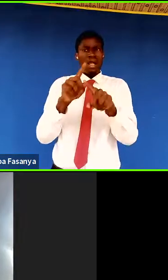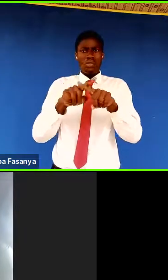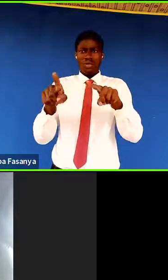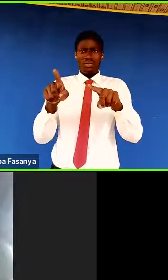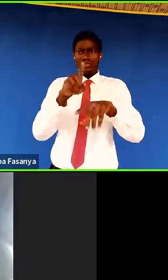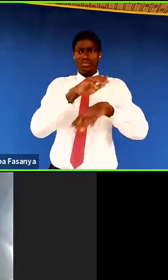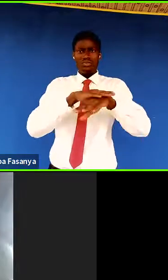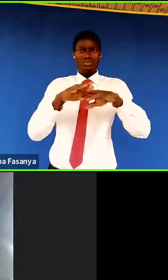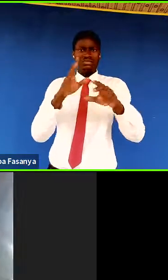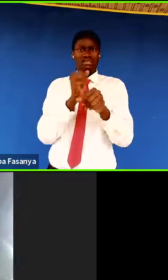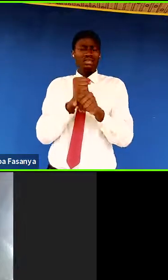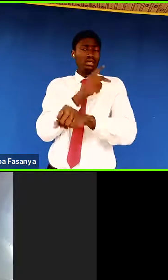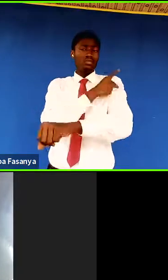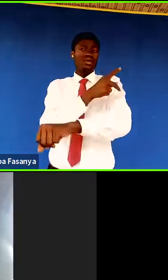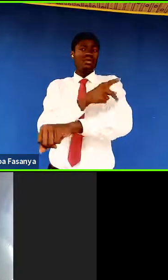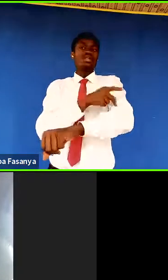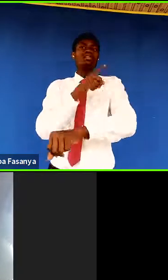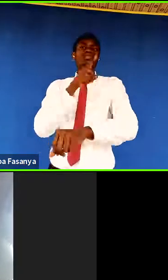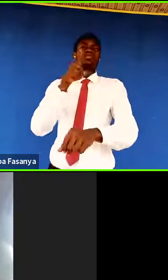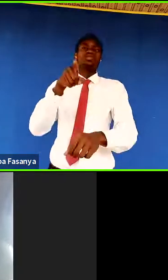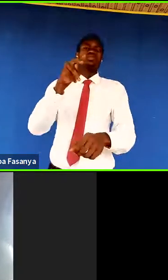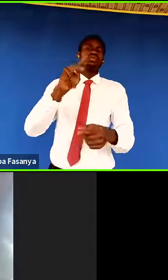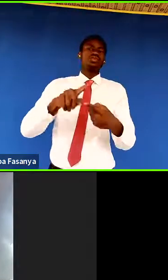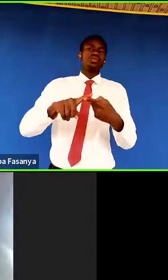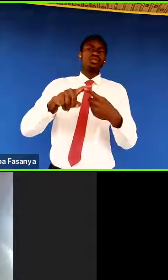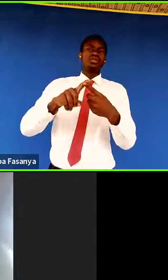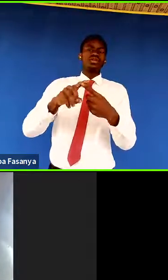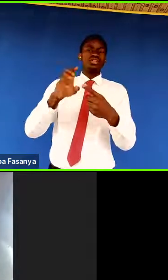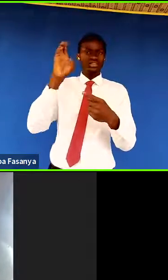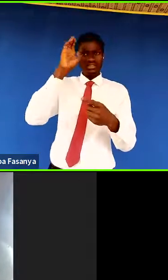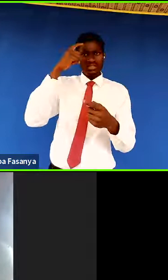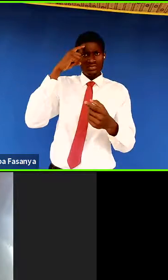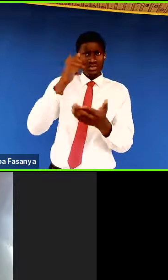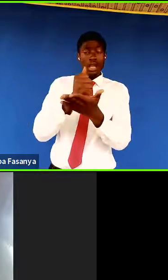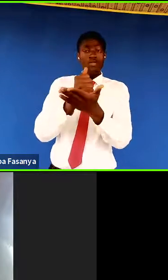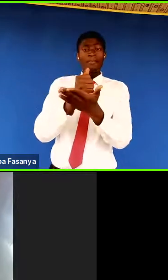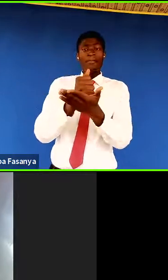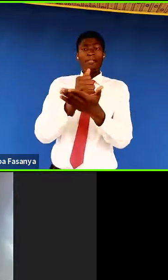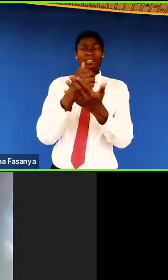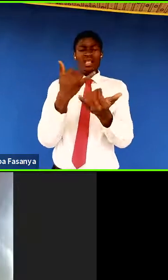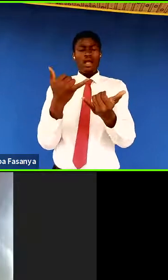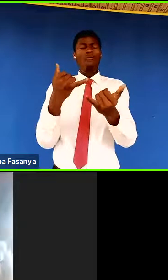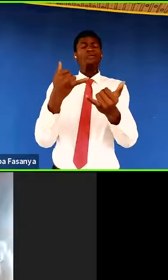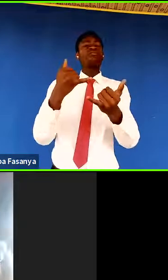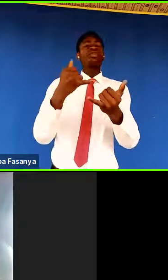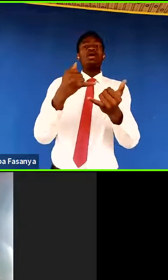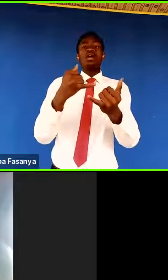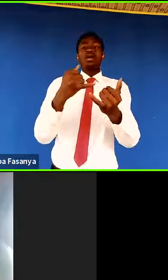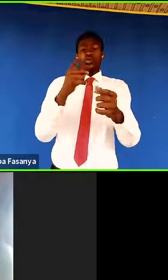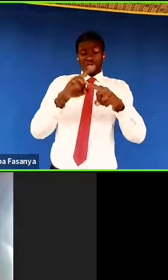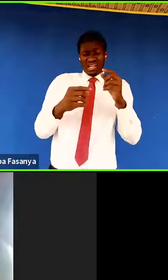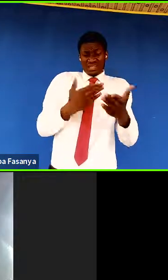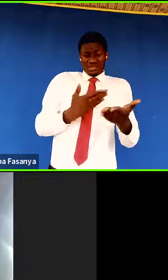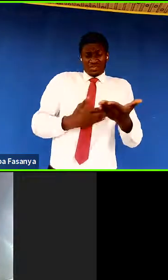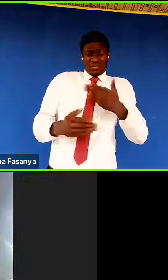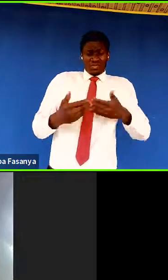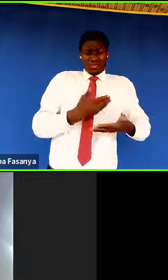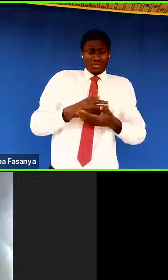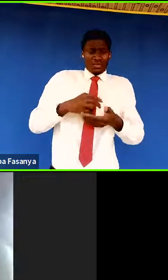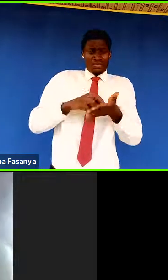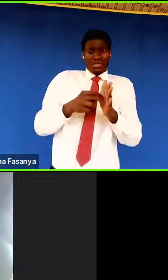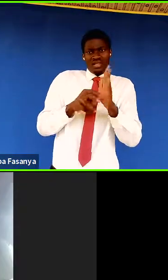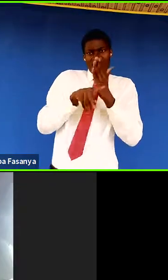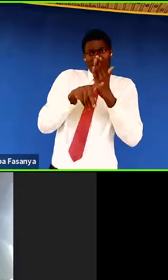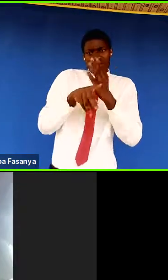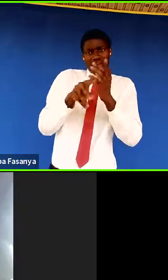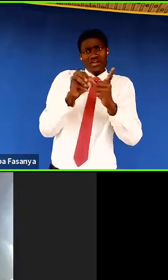when we talk about infertility, we say primary or secondary. Primary infertility is that you have never gotten pregnant at all.